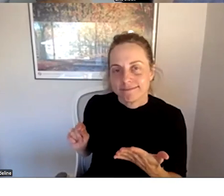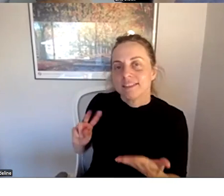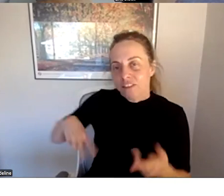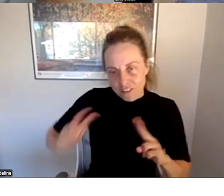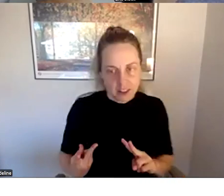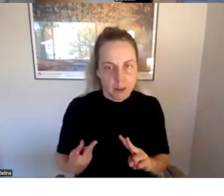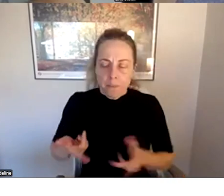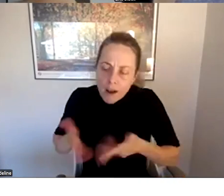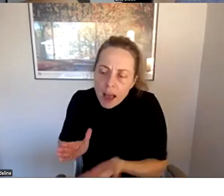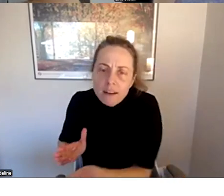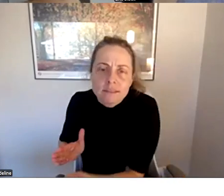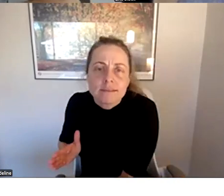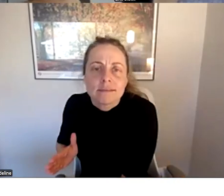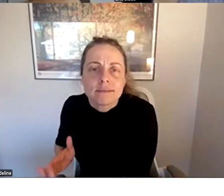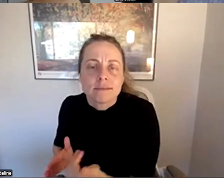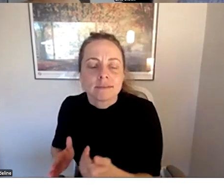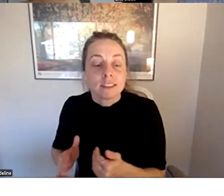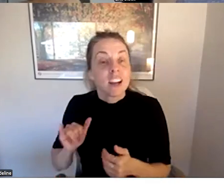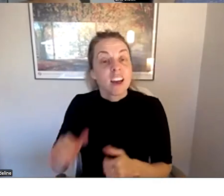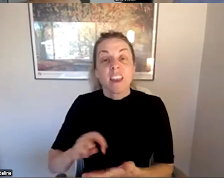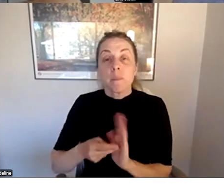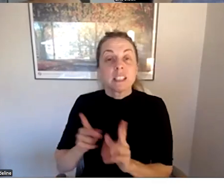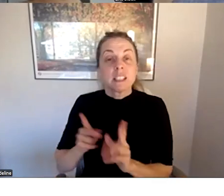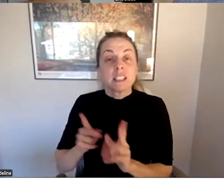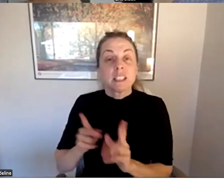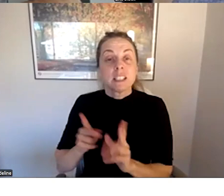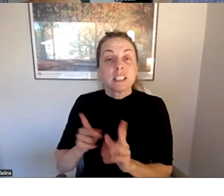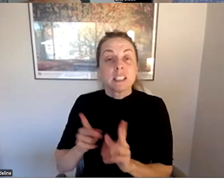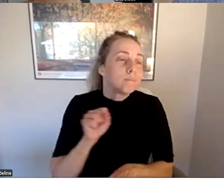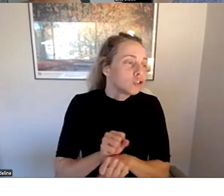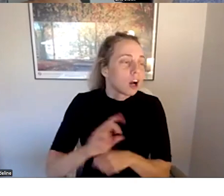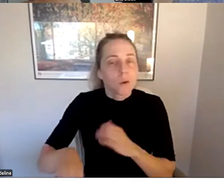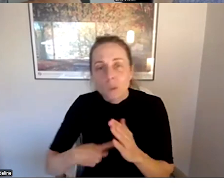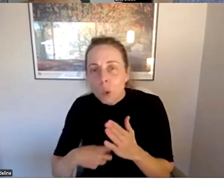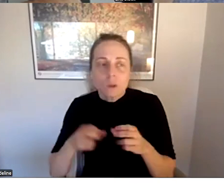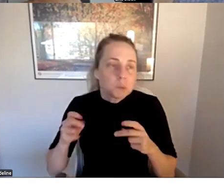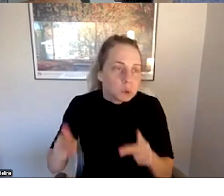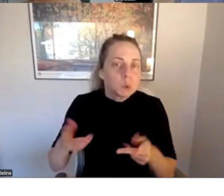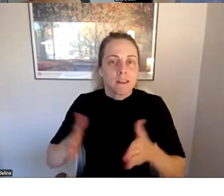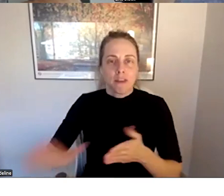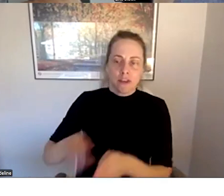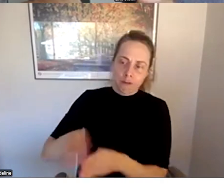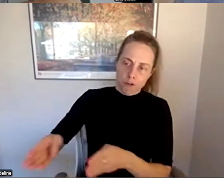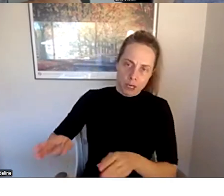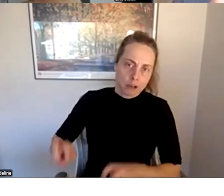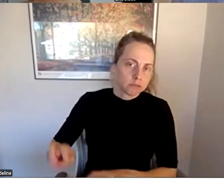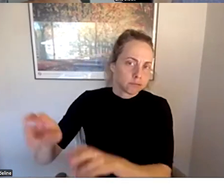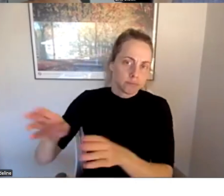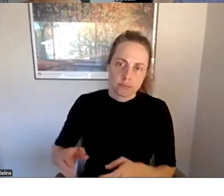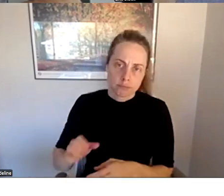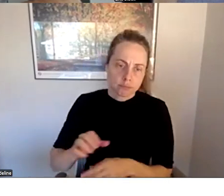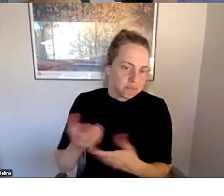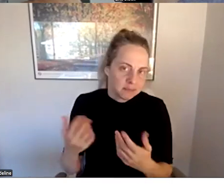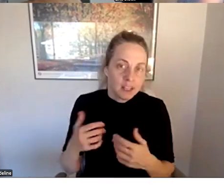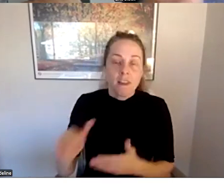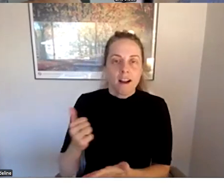taking on jobs, roles, opportunities that has allowed their career to go. And that's helped heavily with our ability to retain